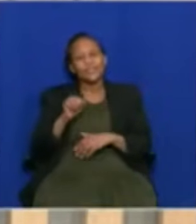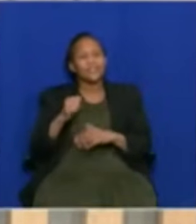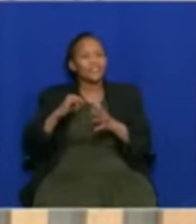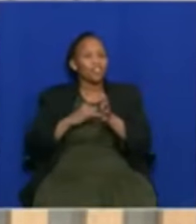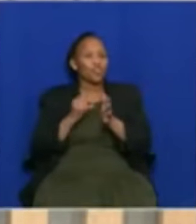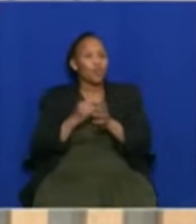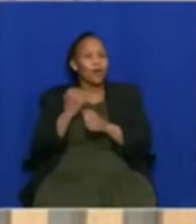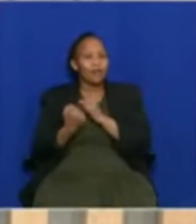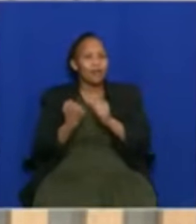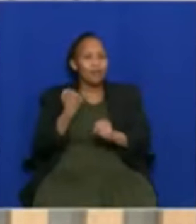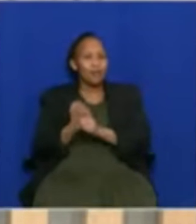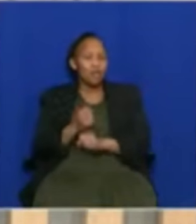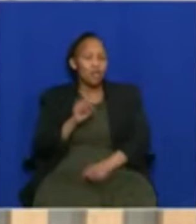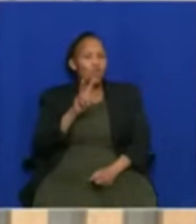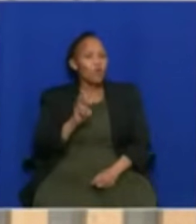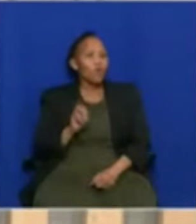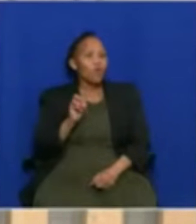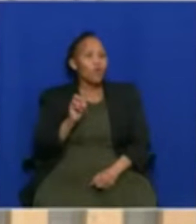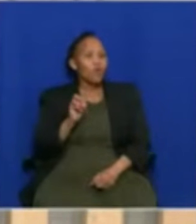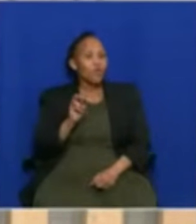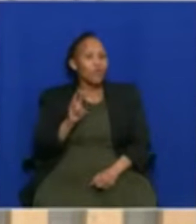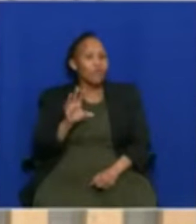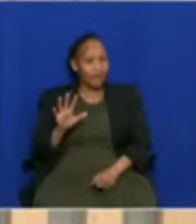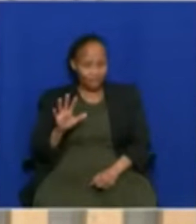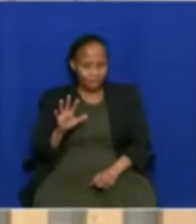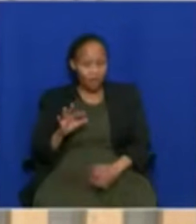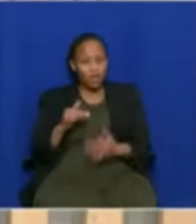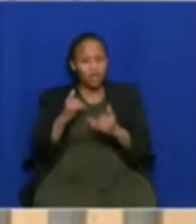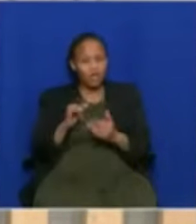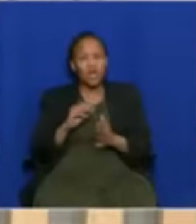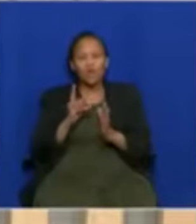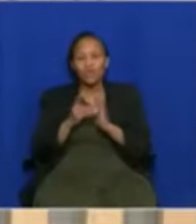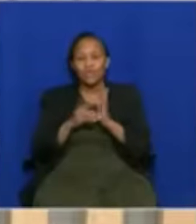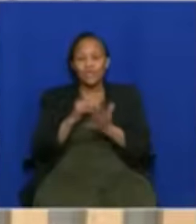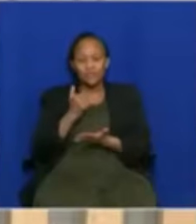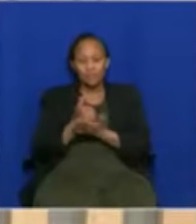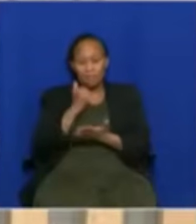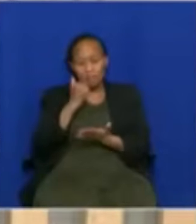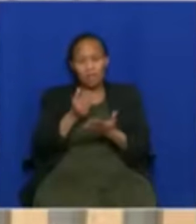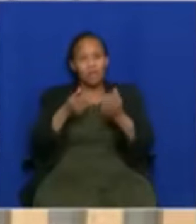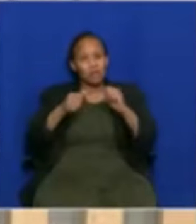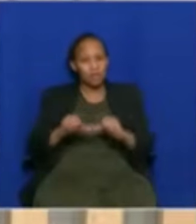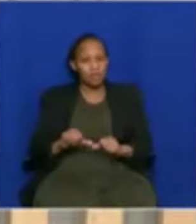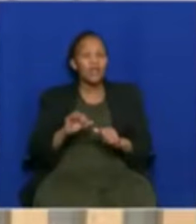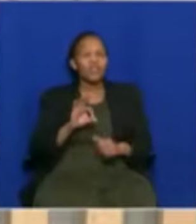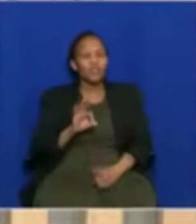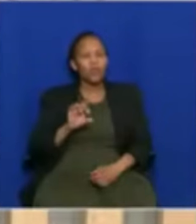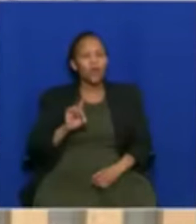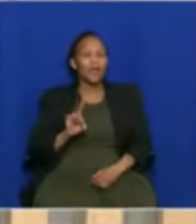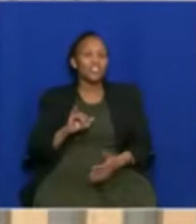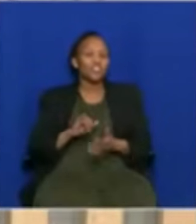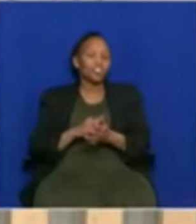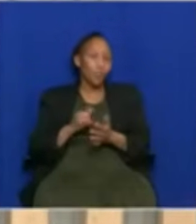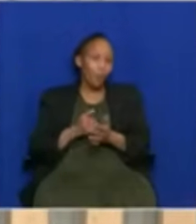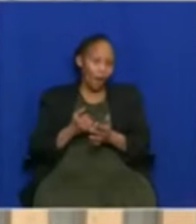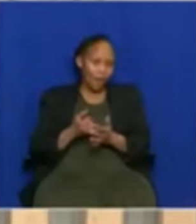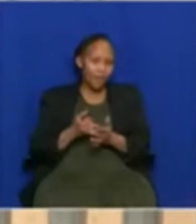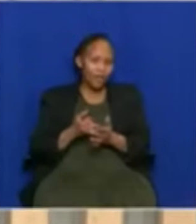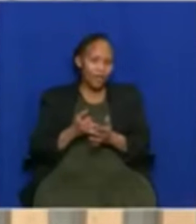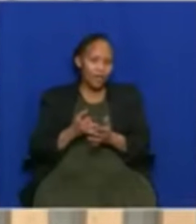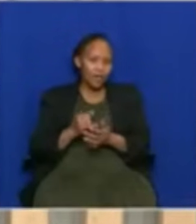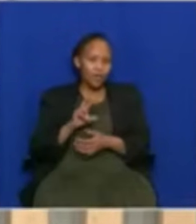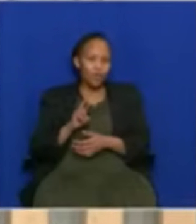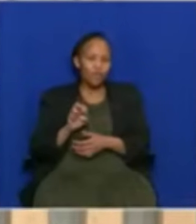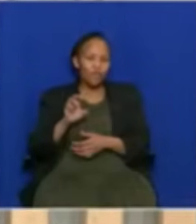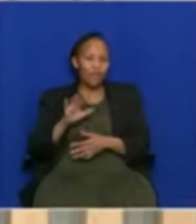of the date stamp, your next document is 31 January 2025, which is this document. What did I